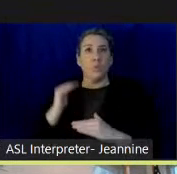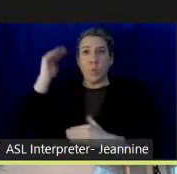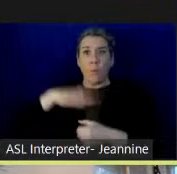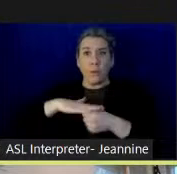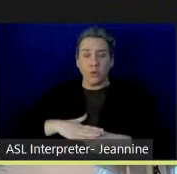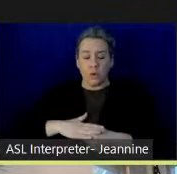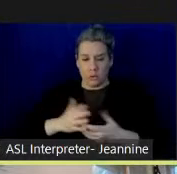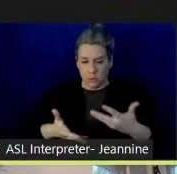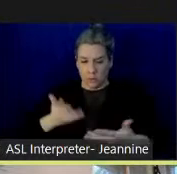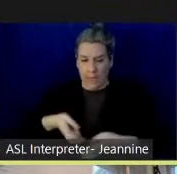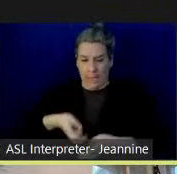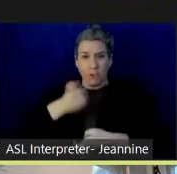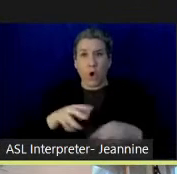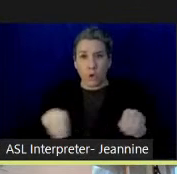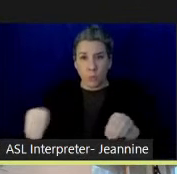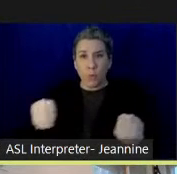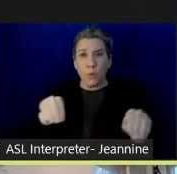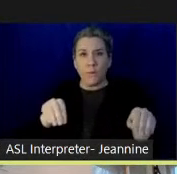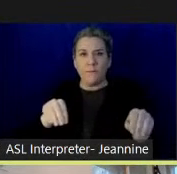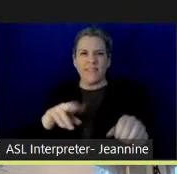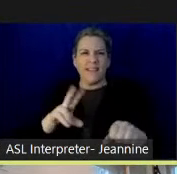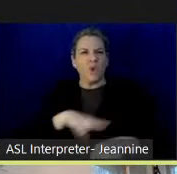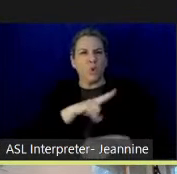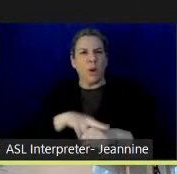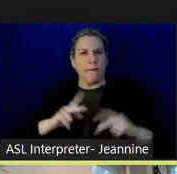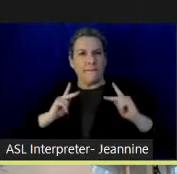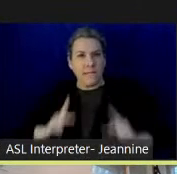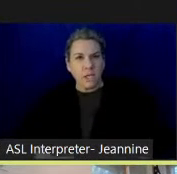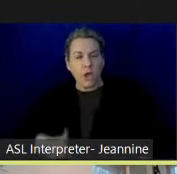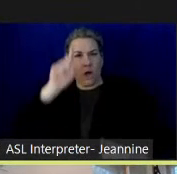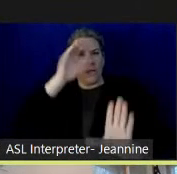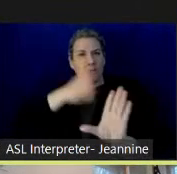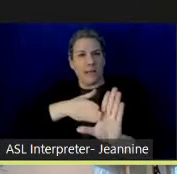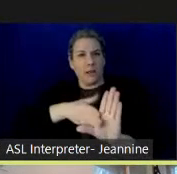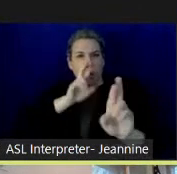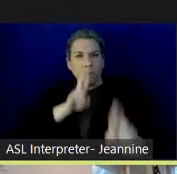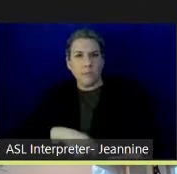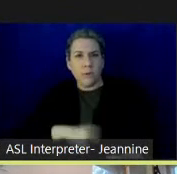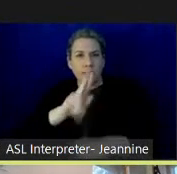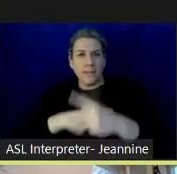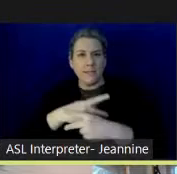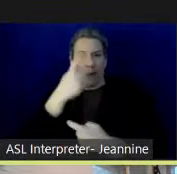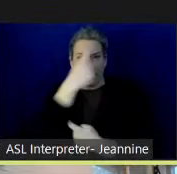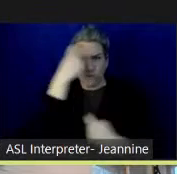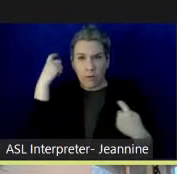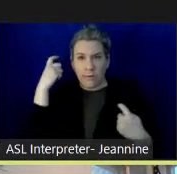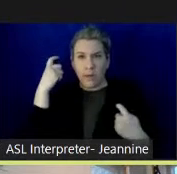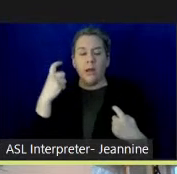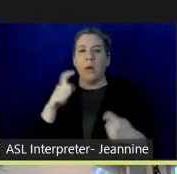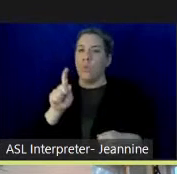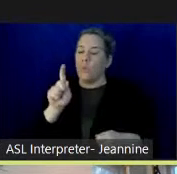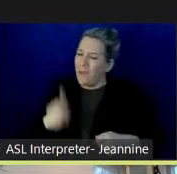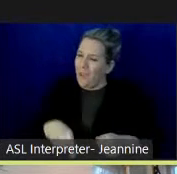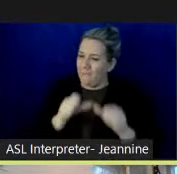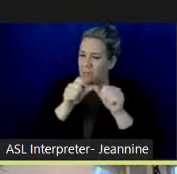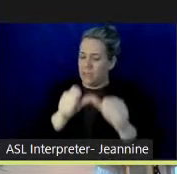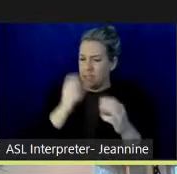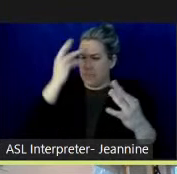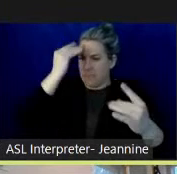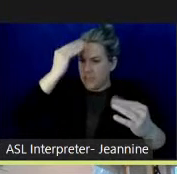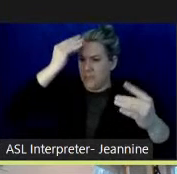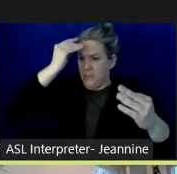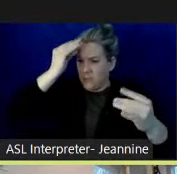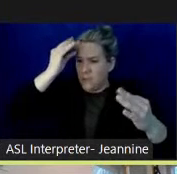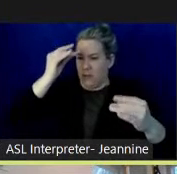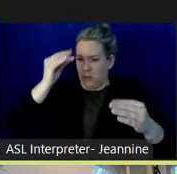move. That's a normal physiological and a psychological response to this kind of trauma, but we have to continue to think through the process and do things to